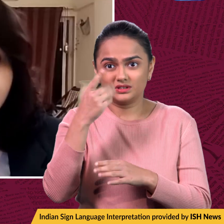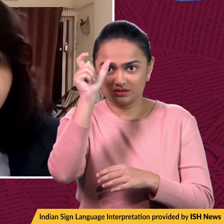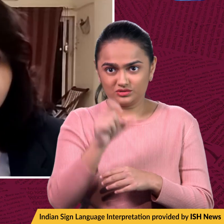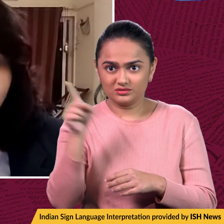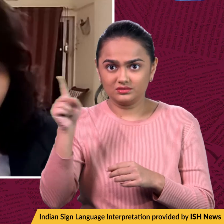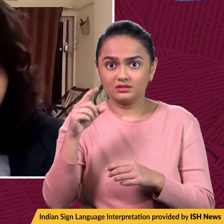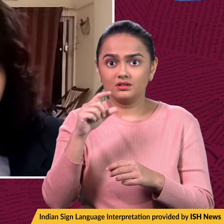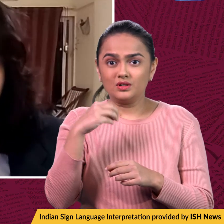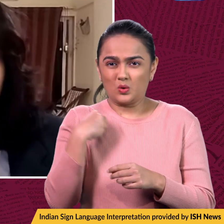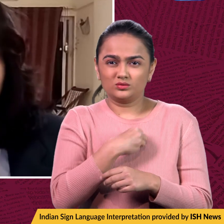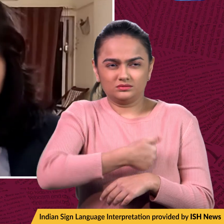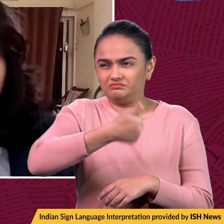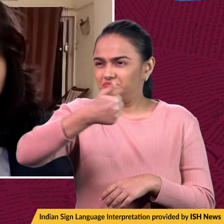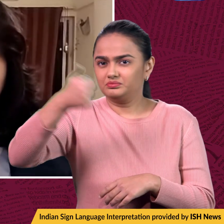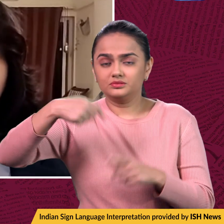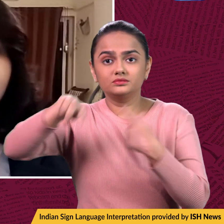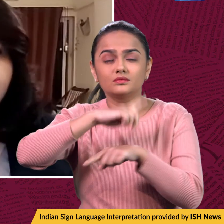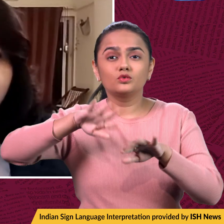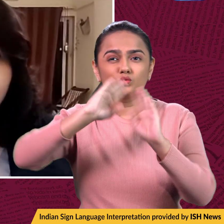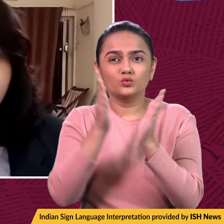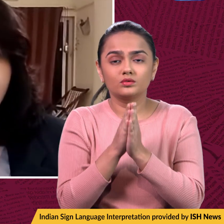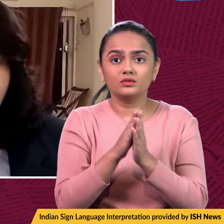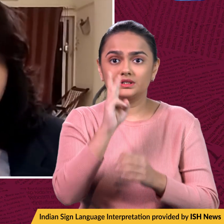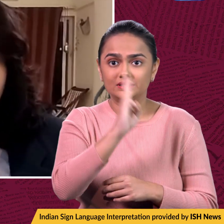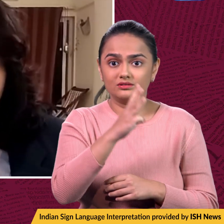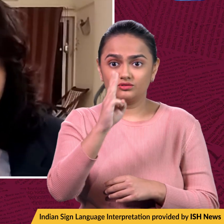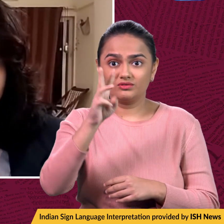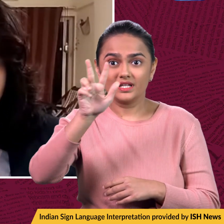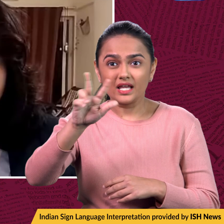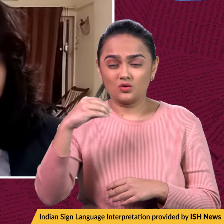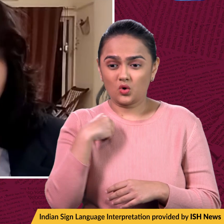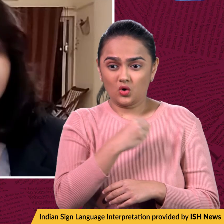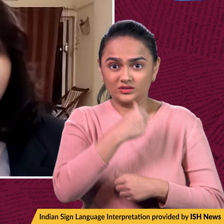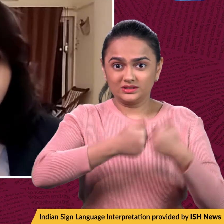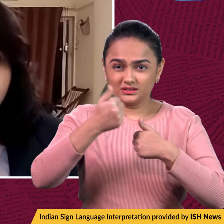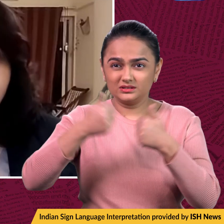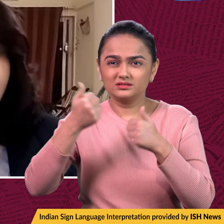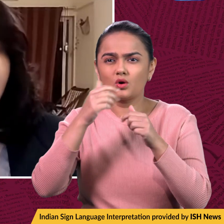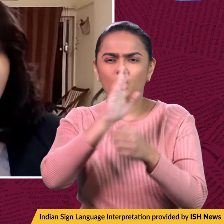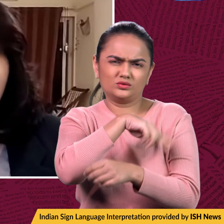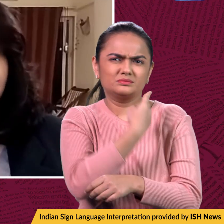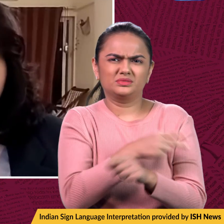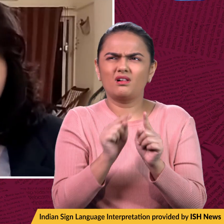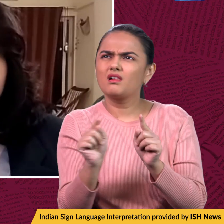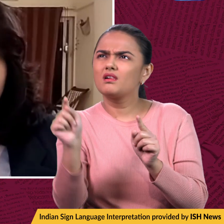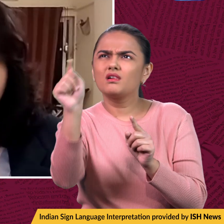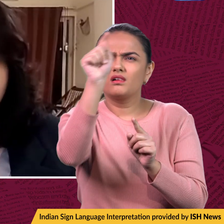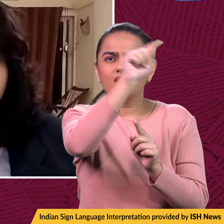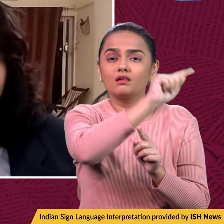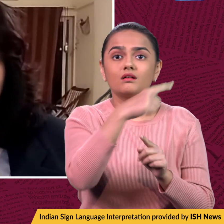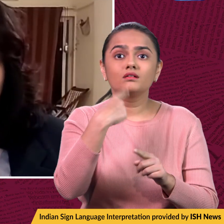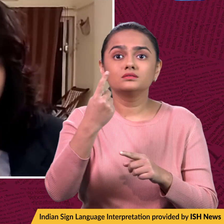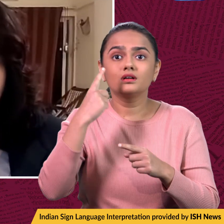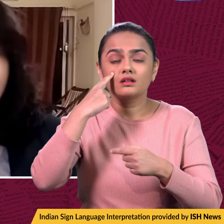of Resident Doctors, a total of 338 resident doctors from various hospitals have tested